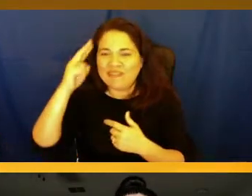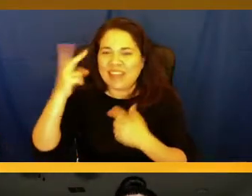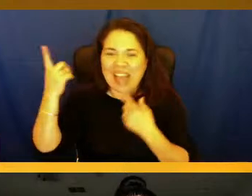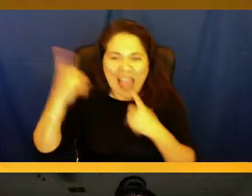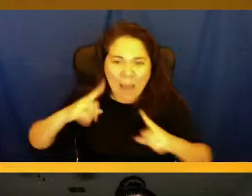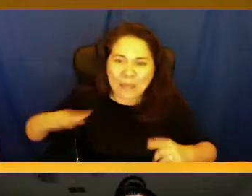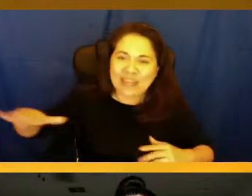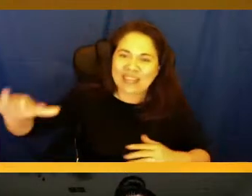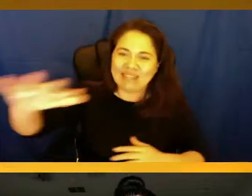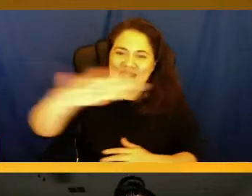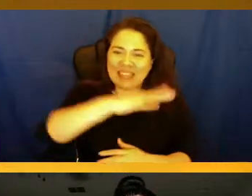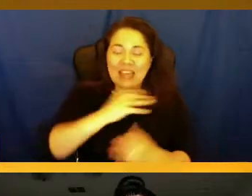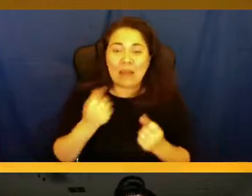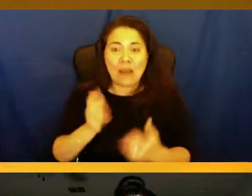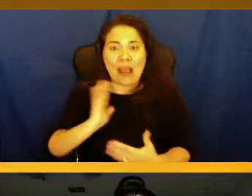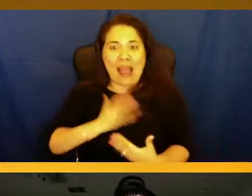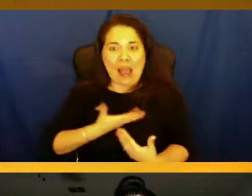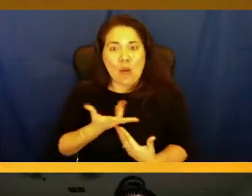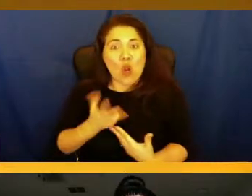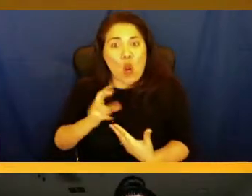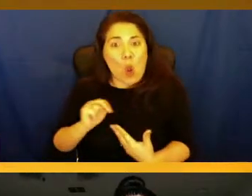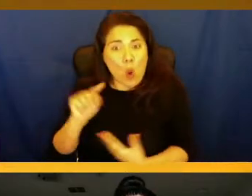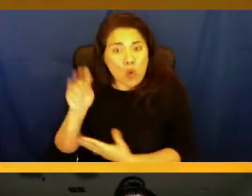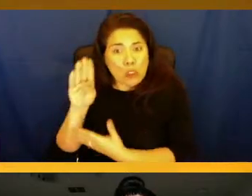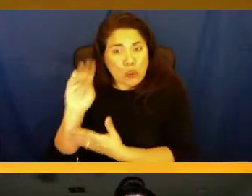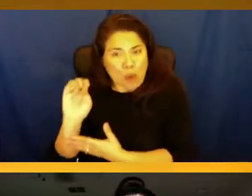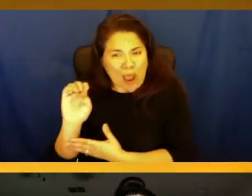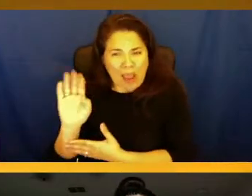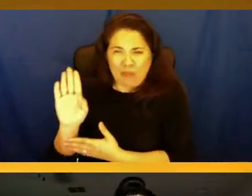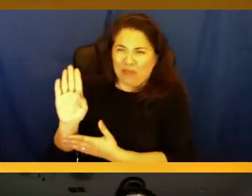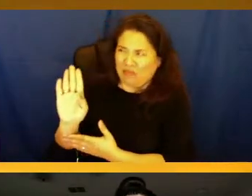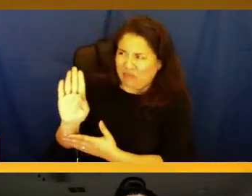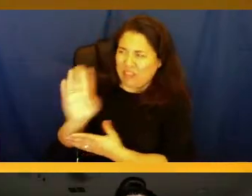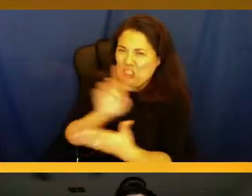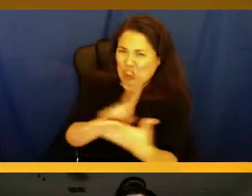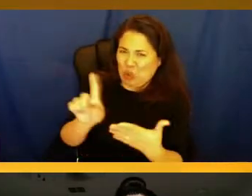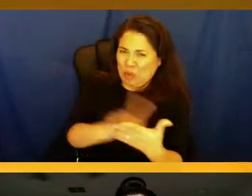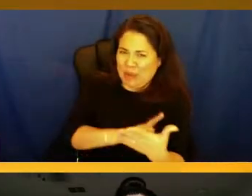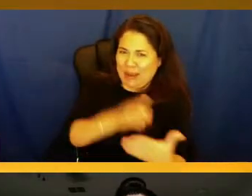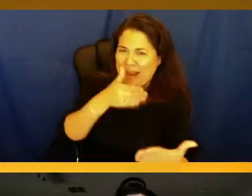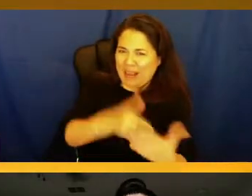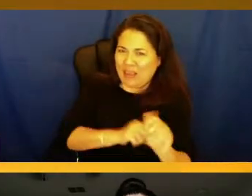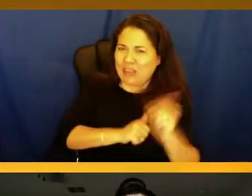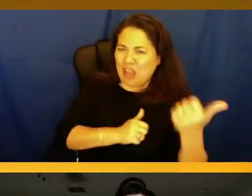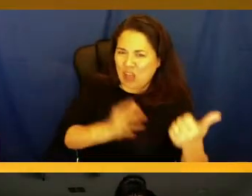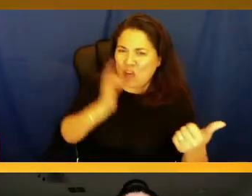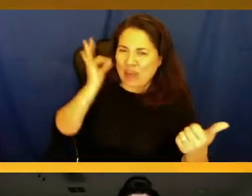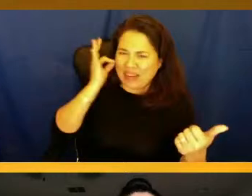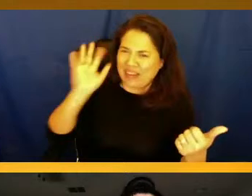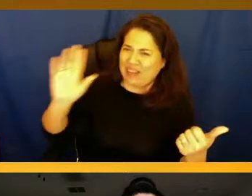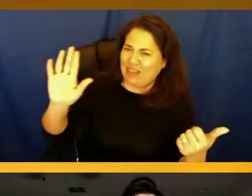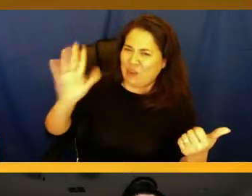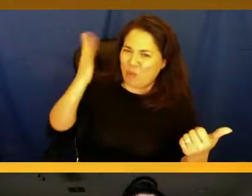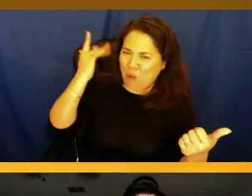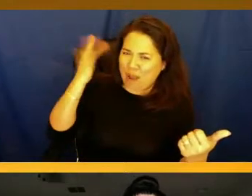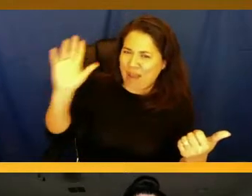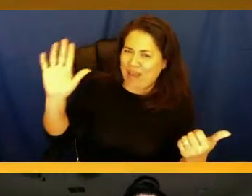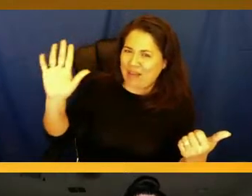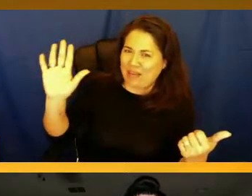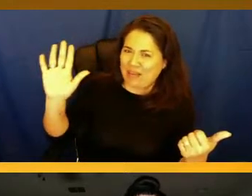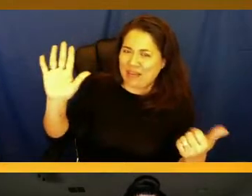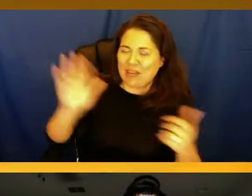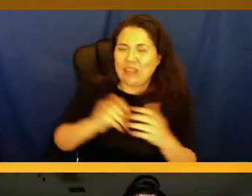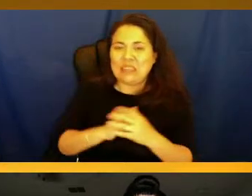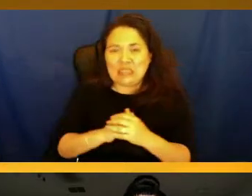think that a lot of our own tribal people, we engage in our own discriminatory practices against each other.